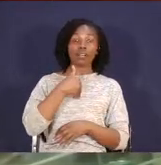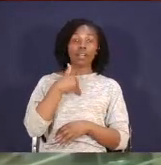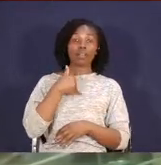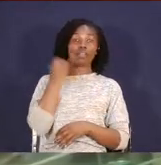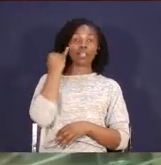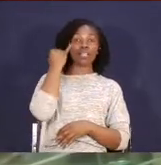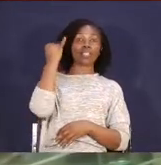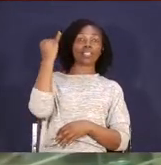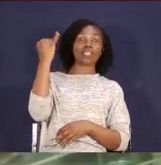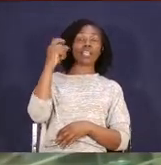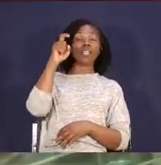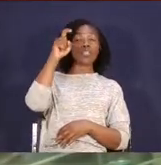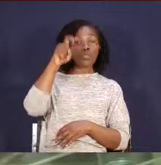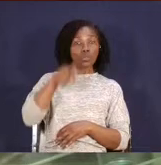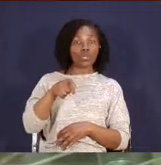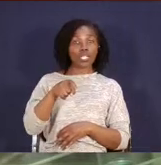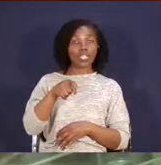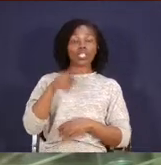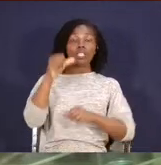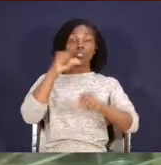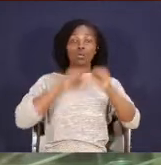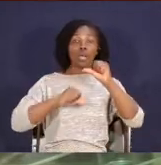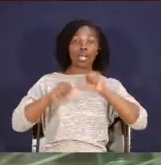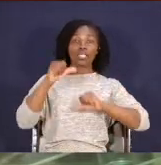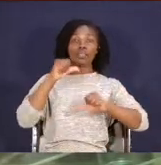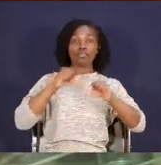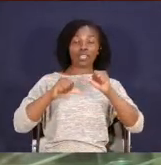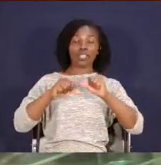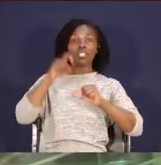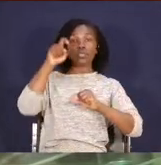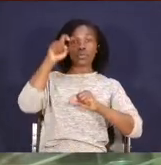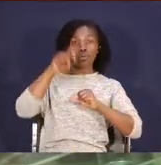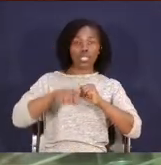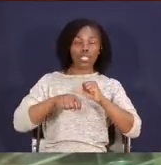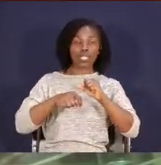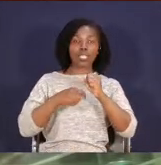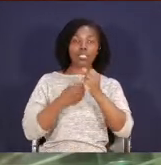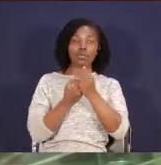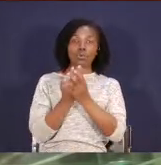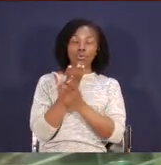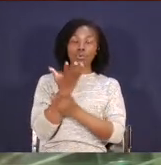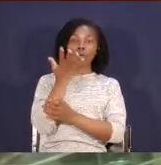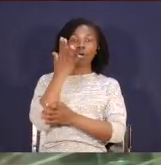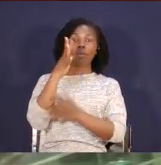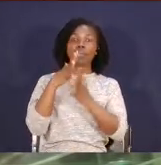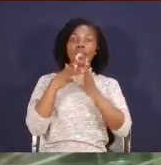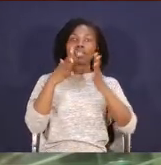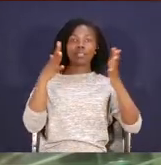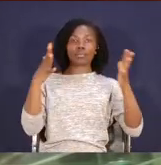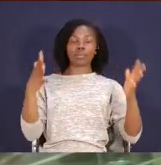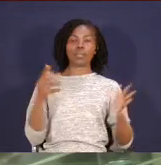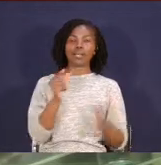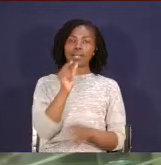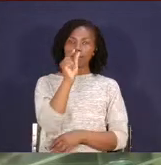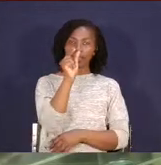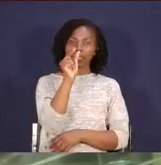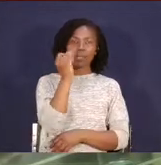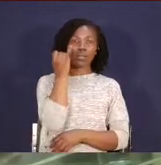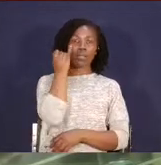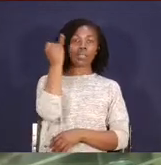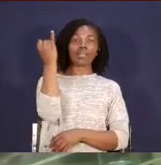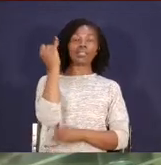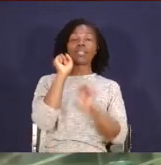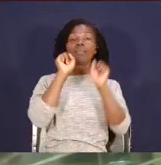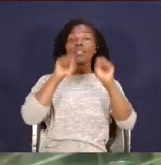out. It is supposed to find its place. It's supposed to flourish. It's supposed to expand. A single idea can bless